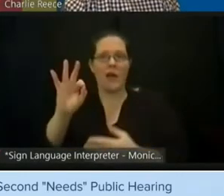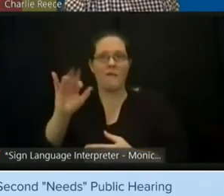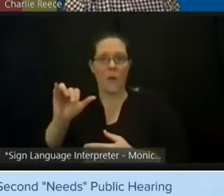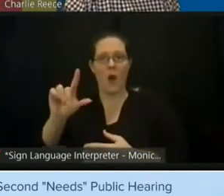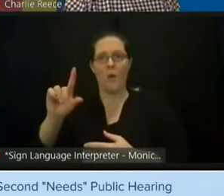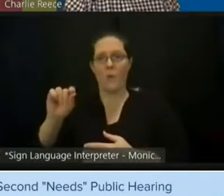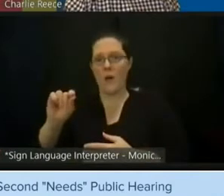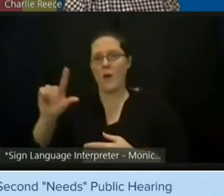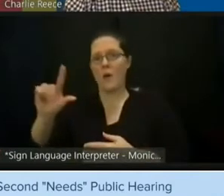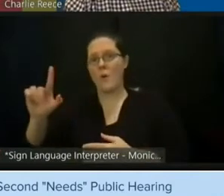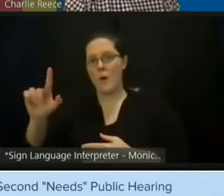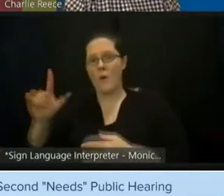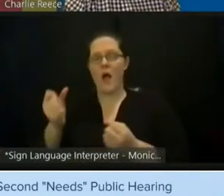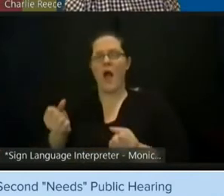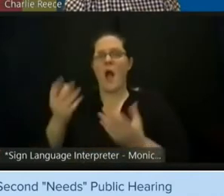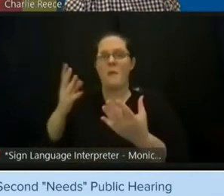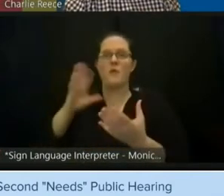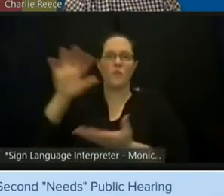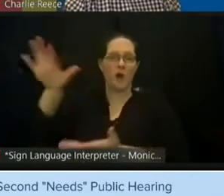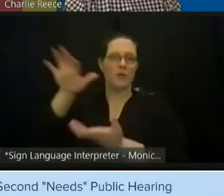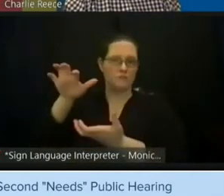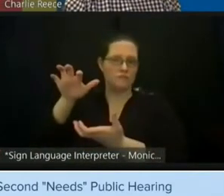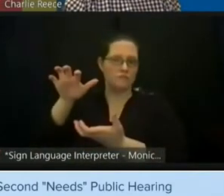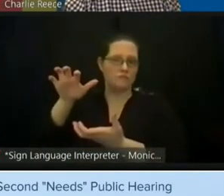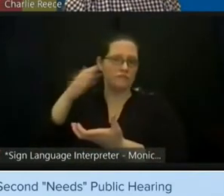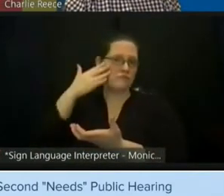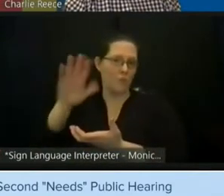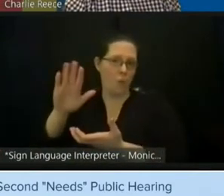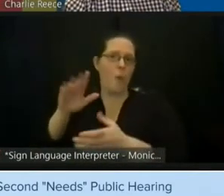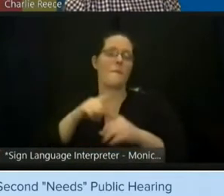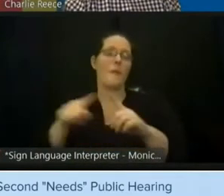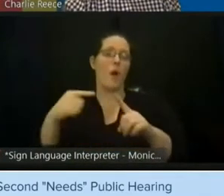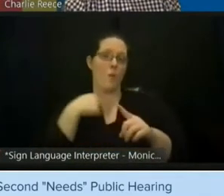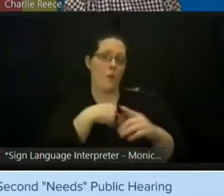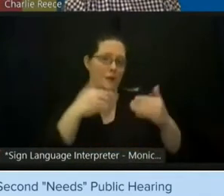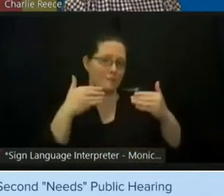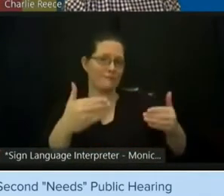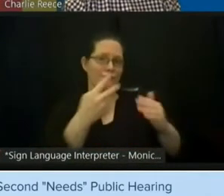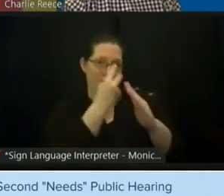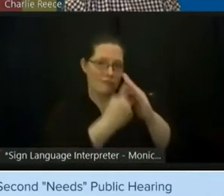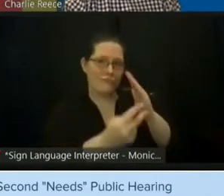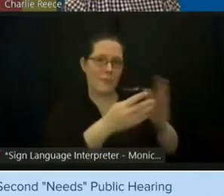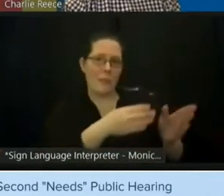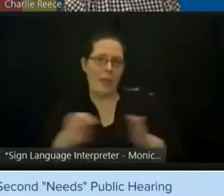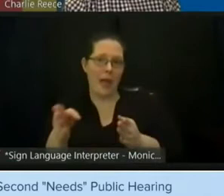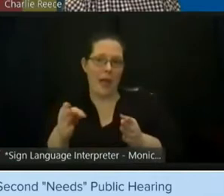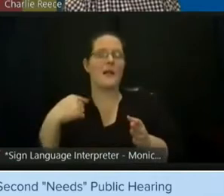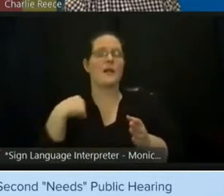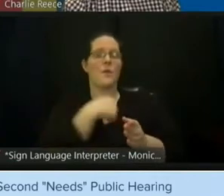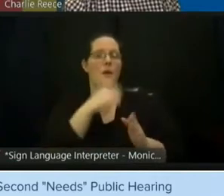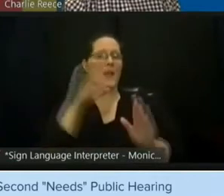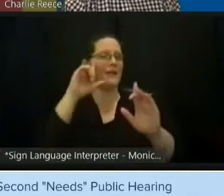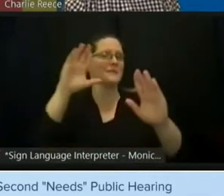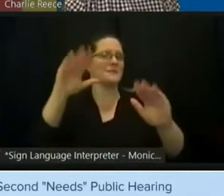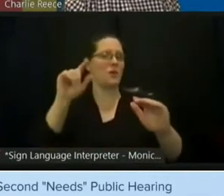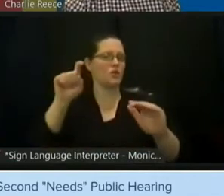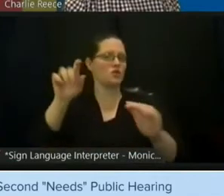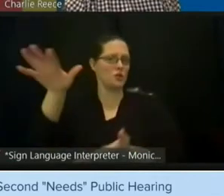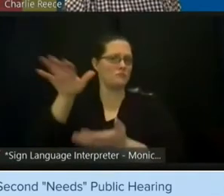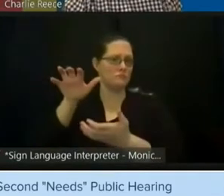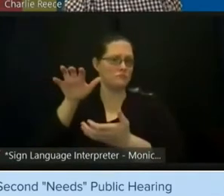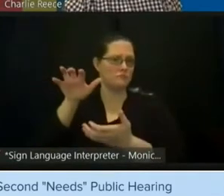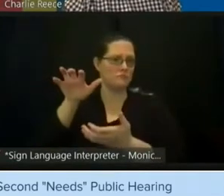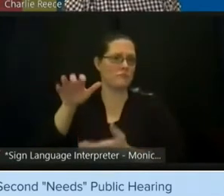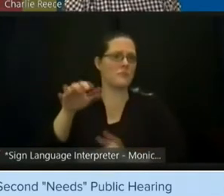entitlement allocations. For planning purposes, the city expects to receive approximately $2